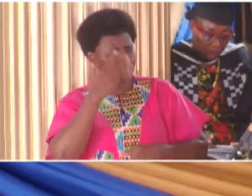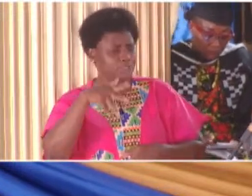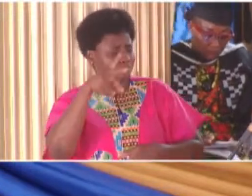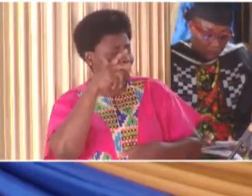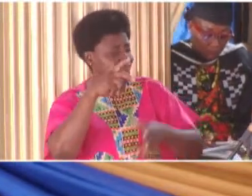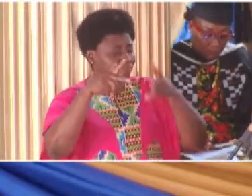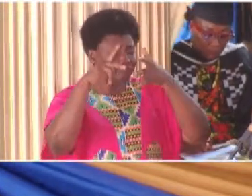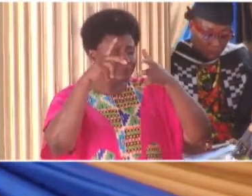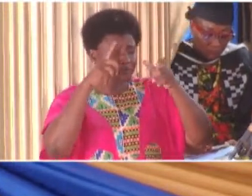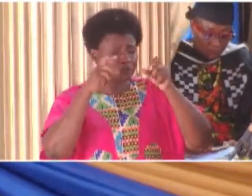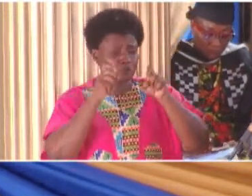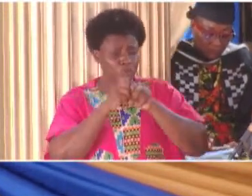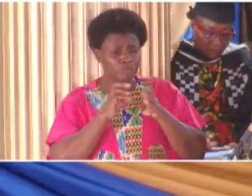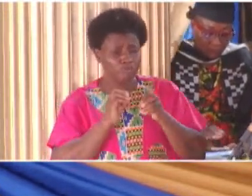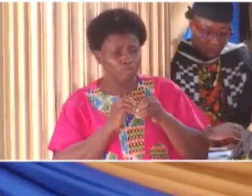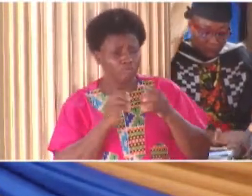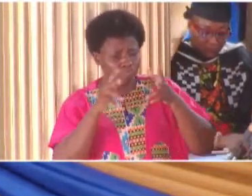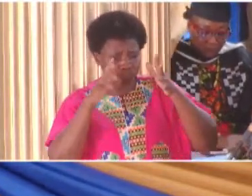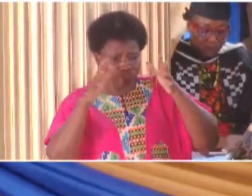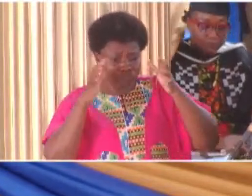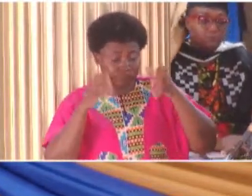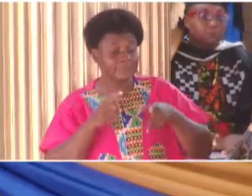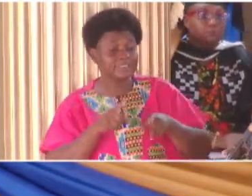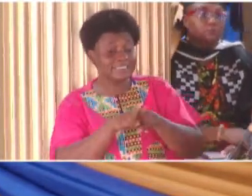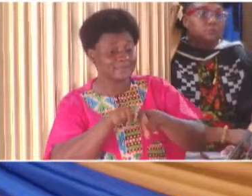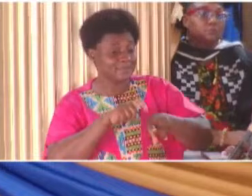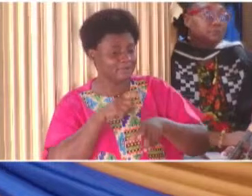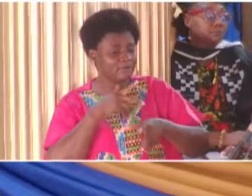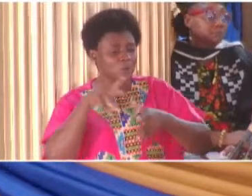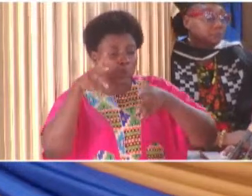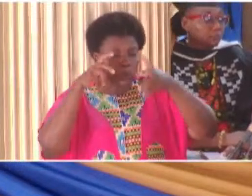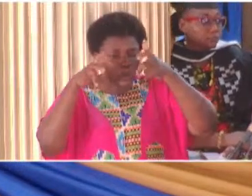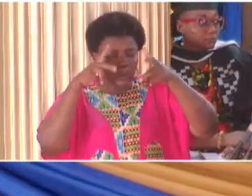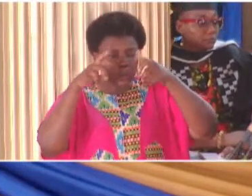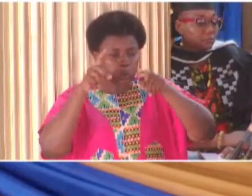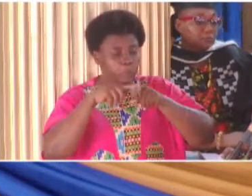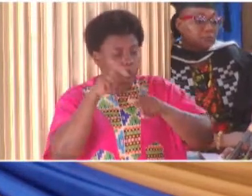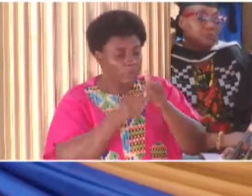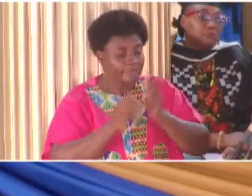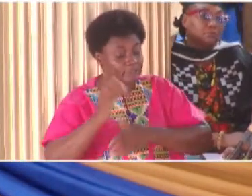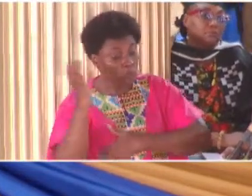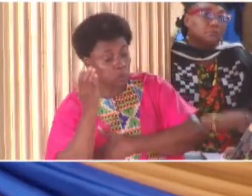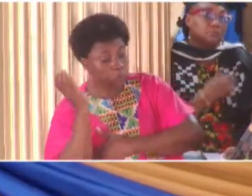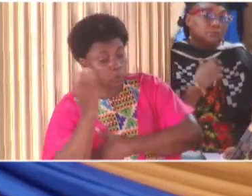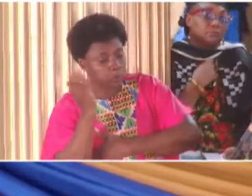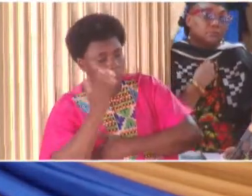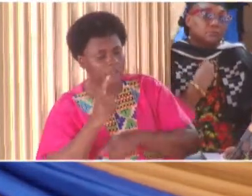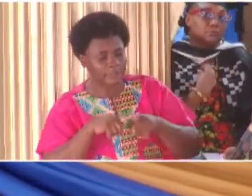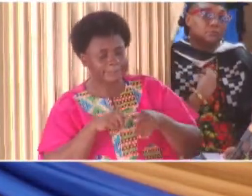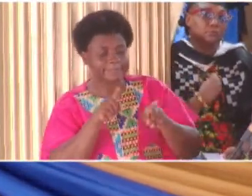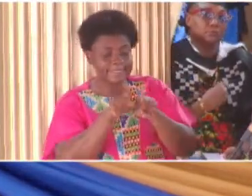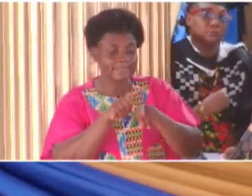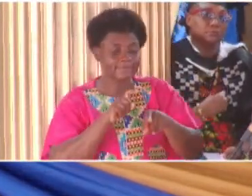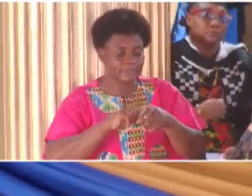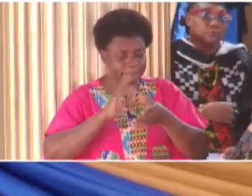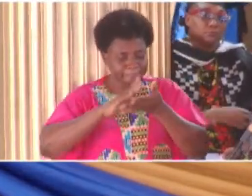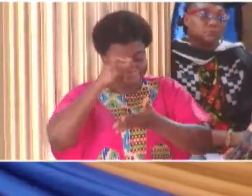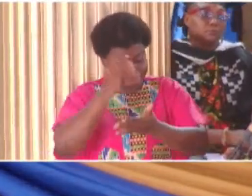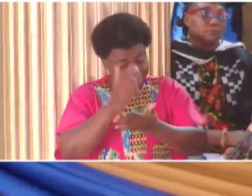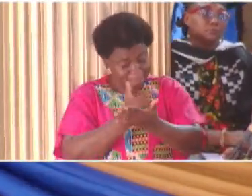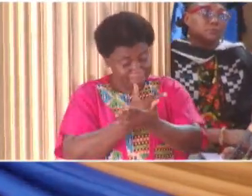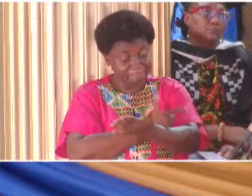you with alacrity and they heard everything that you said. and they will take lessons from